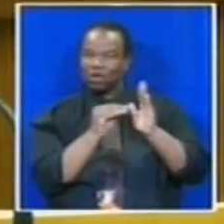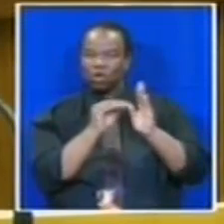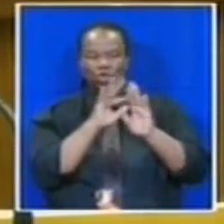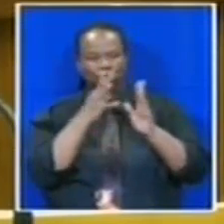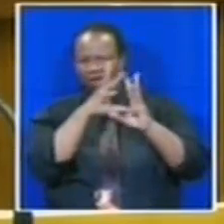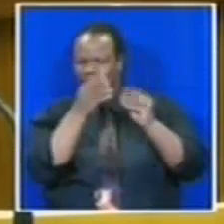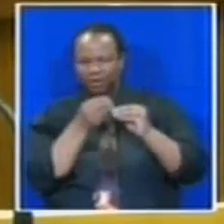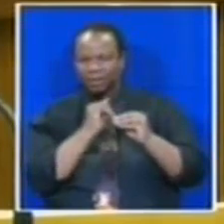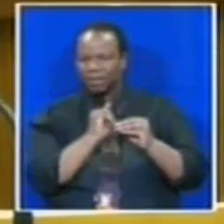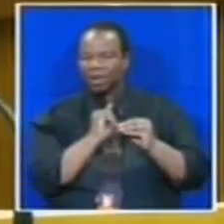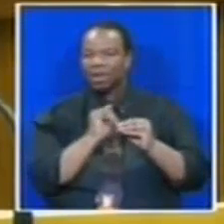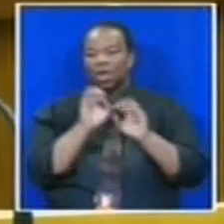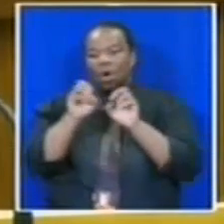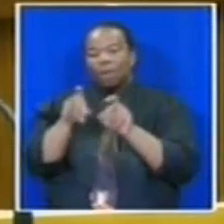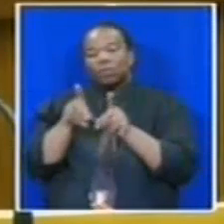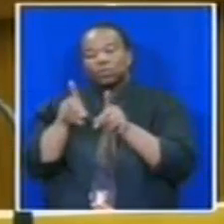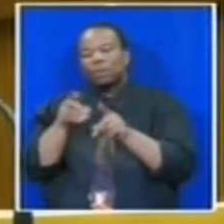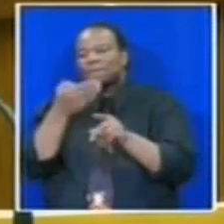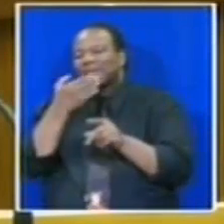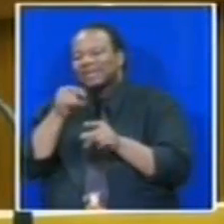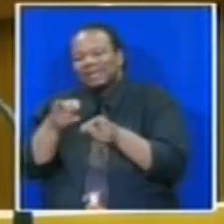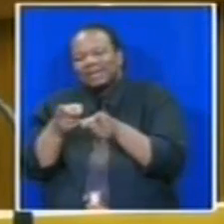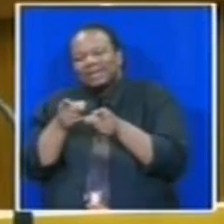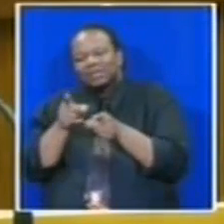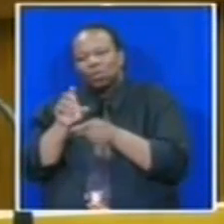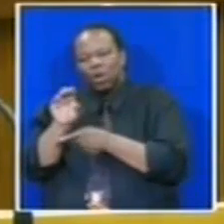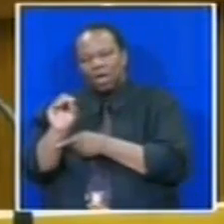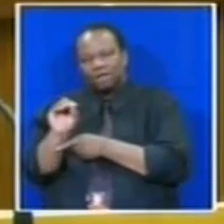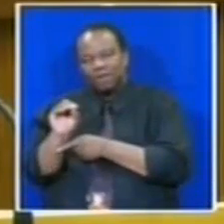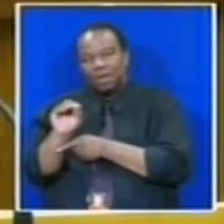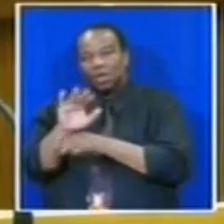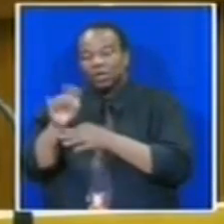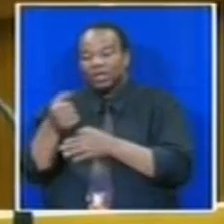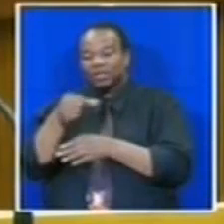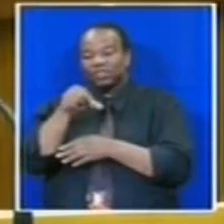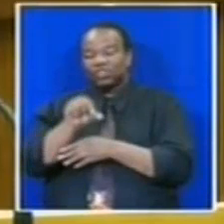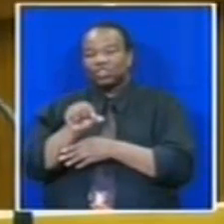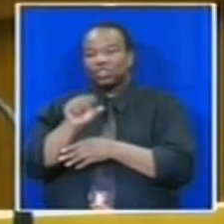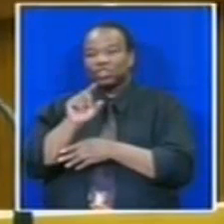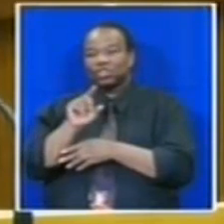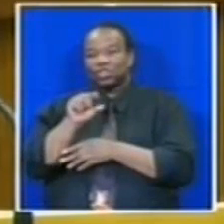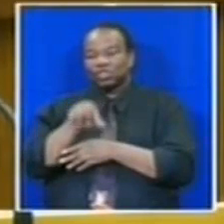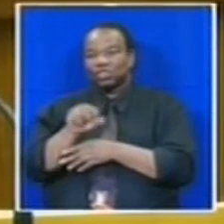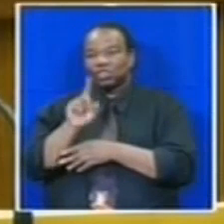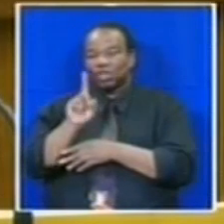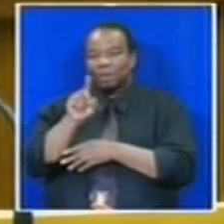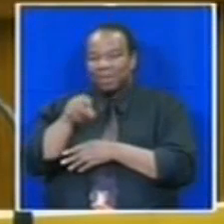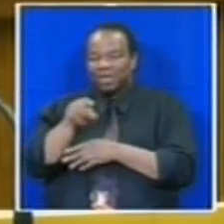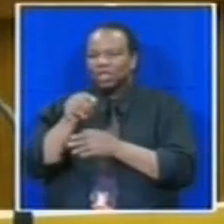of opportunities, we need to be aware of our risks. The impact of slower GDP growth on revenue and debt sustainability is a